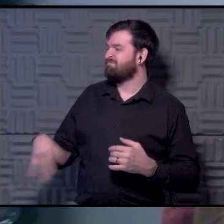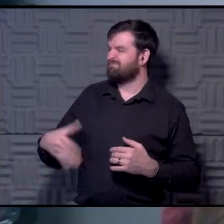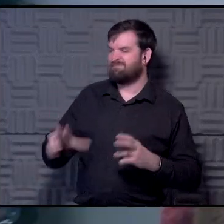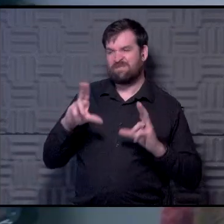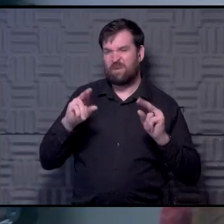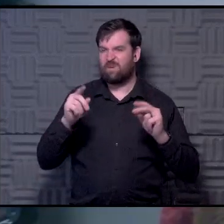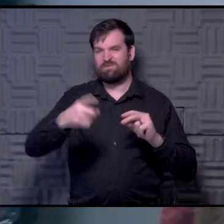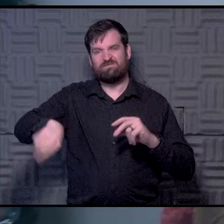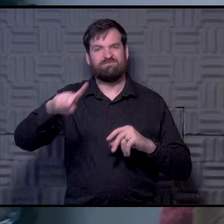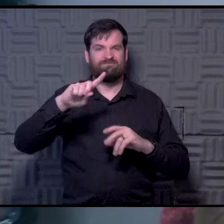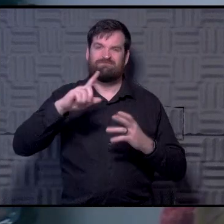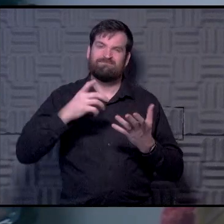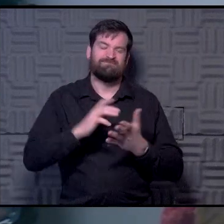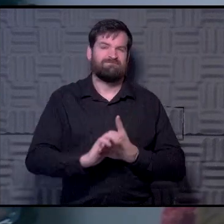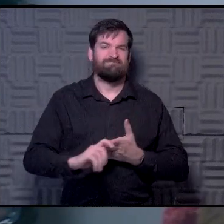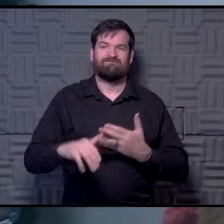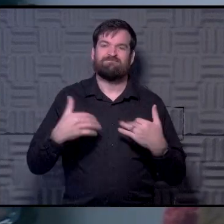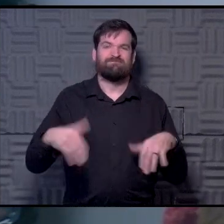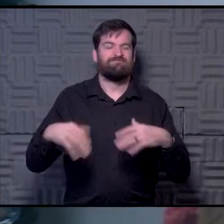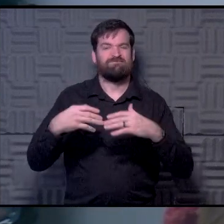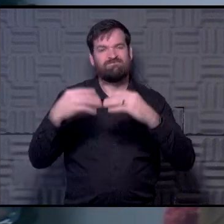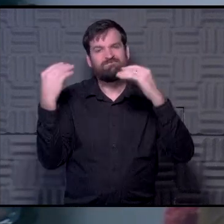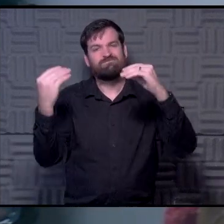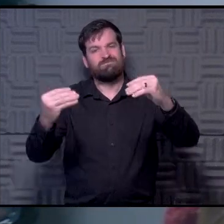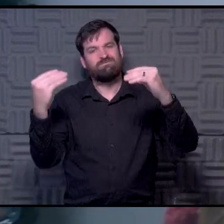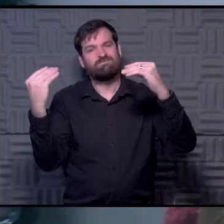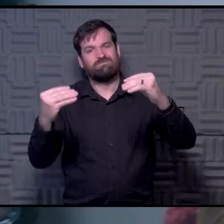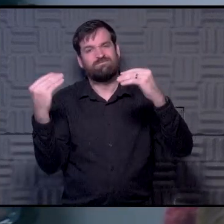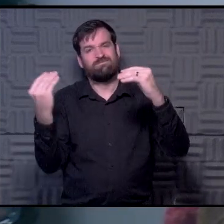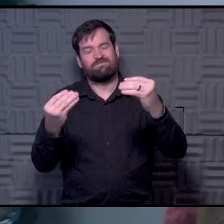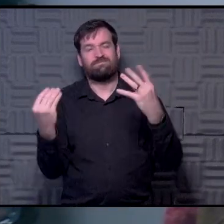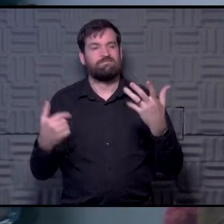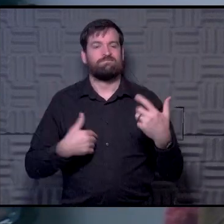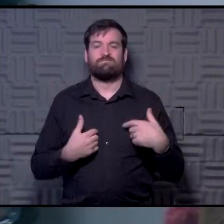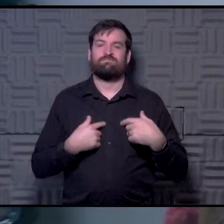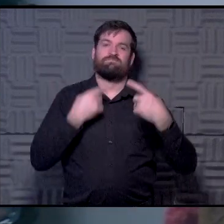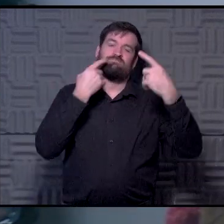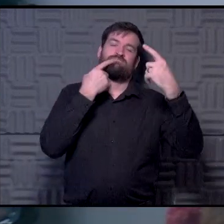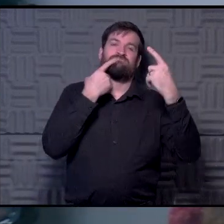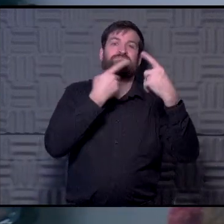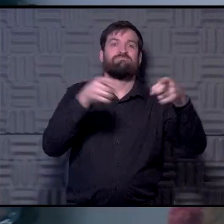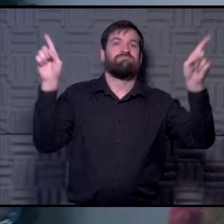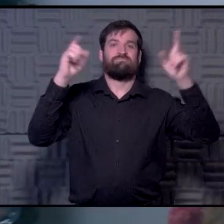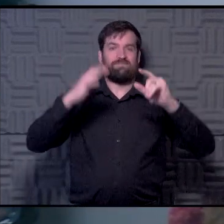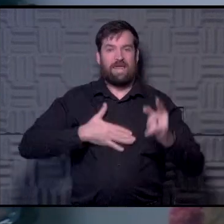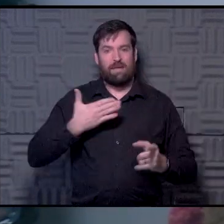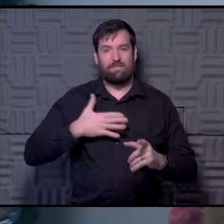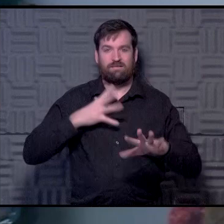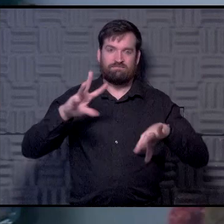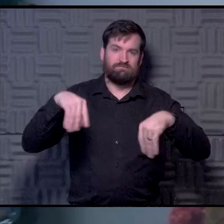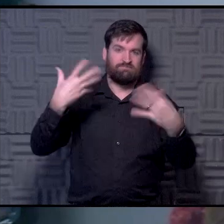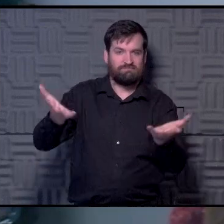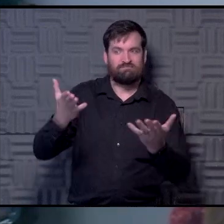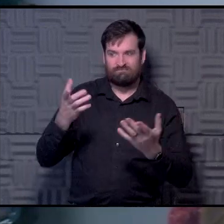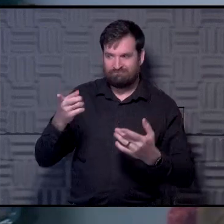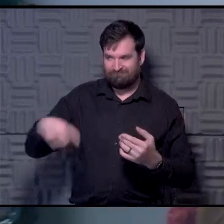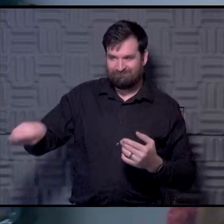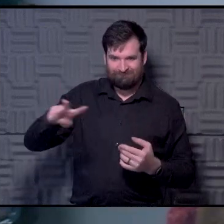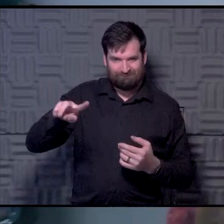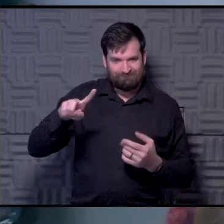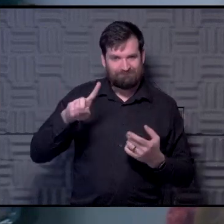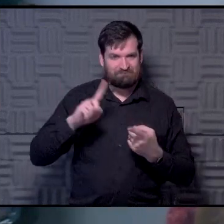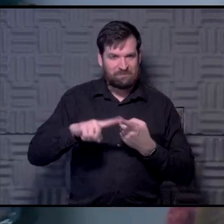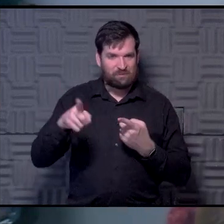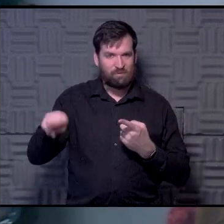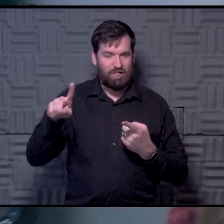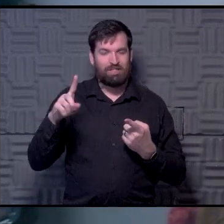think you guys have been extremely educational, but I'm just finally happy that I've been able to get the buddies into your hands. And